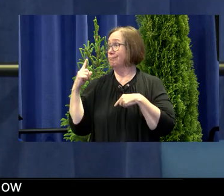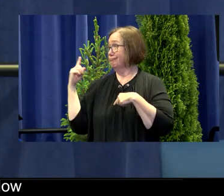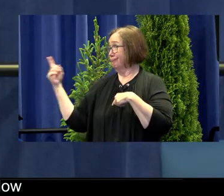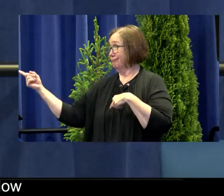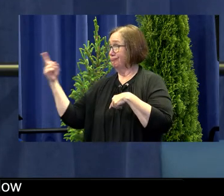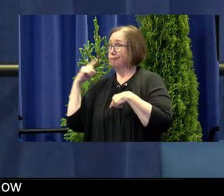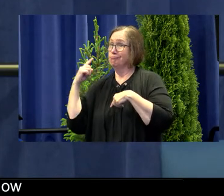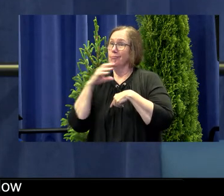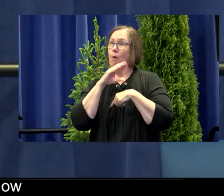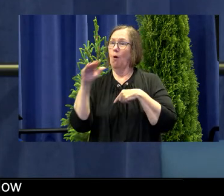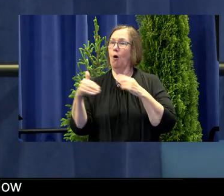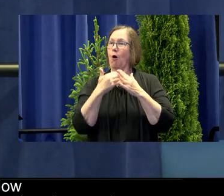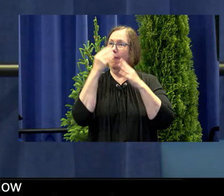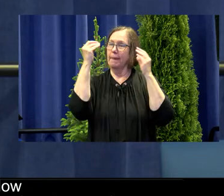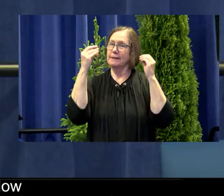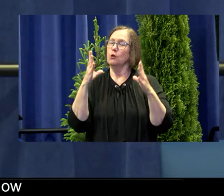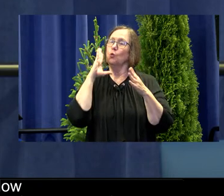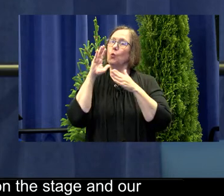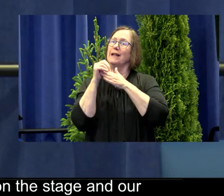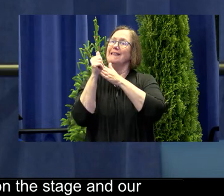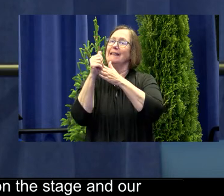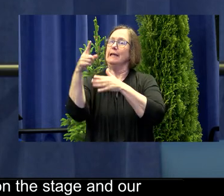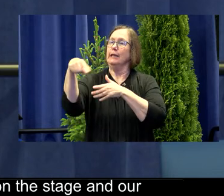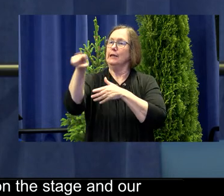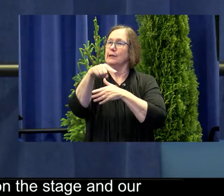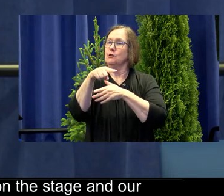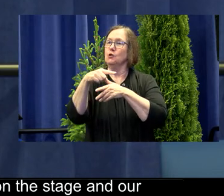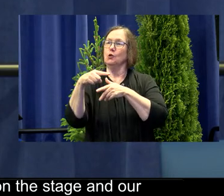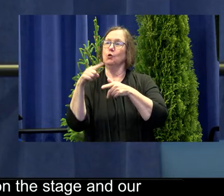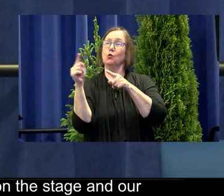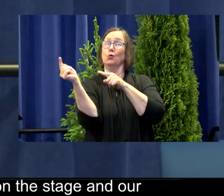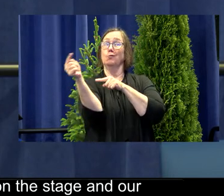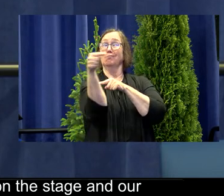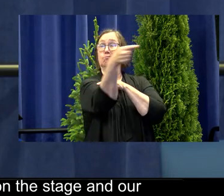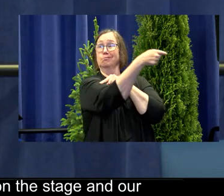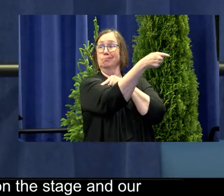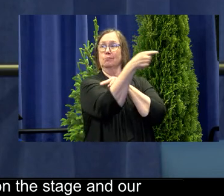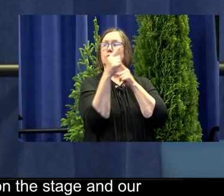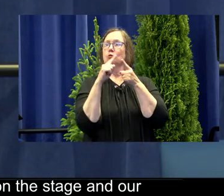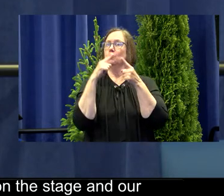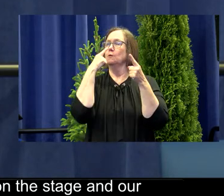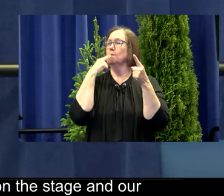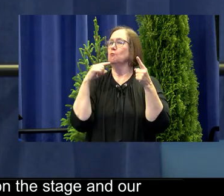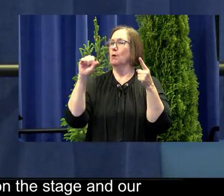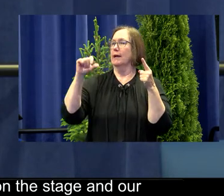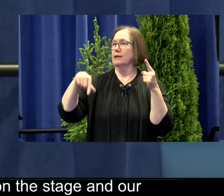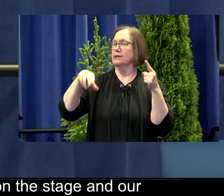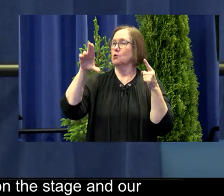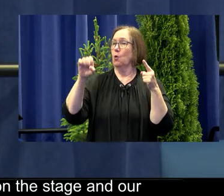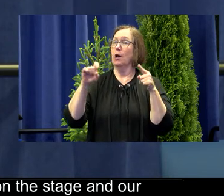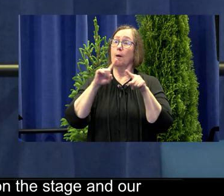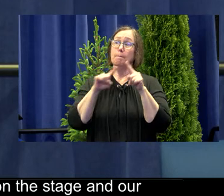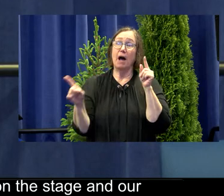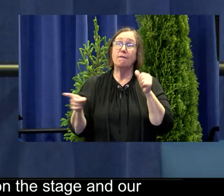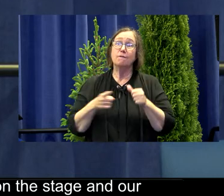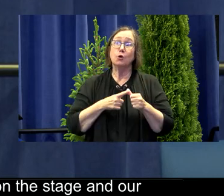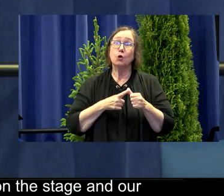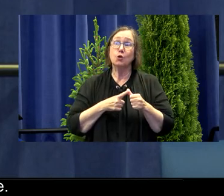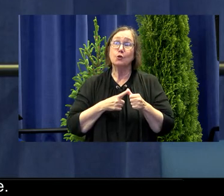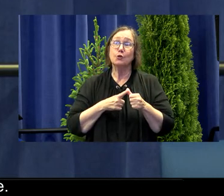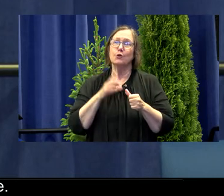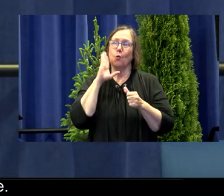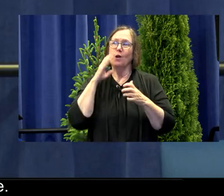our faculty will lead our graduates out of Carver and onto Red Square. Before entering Red Square, graduates will have